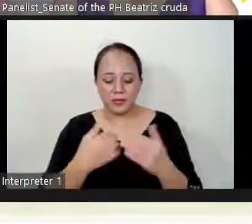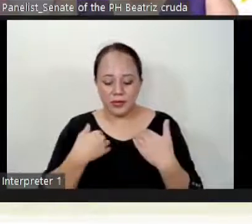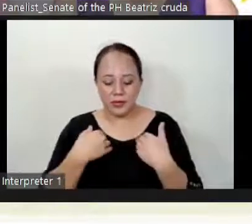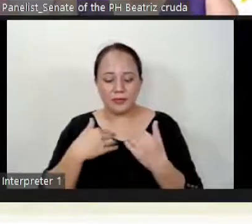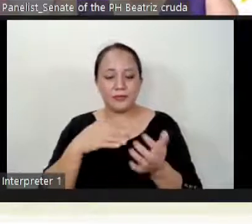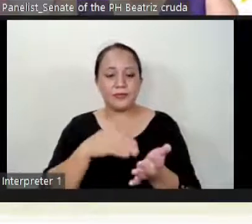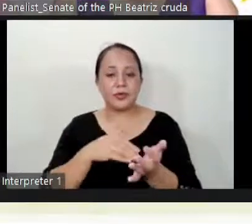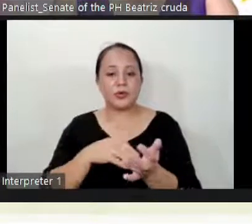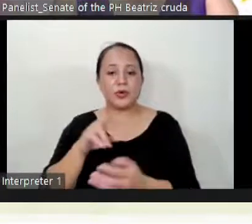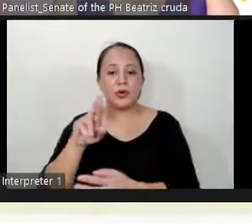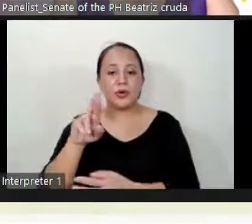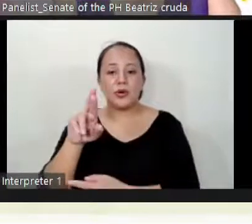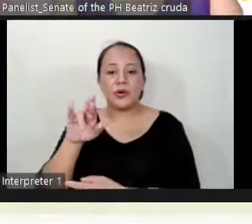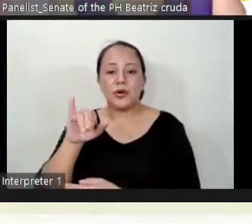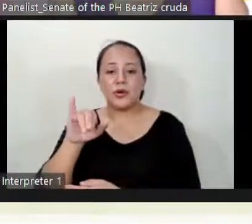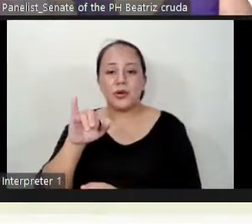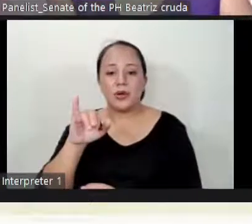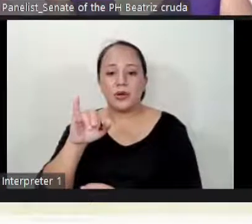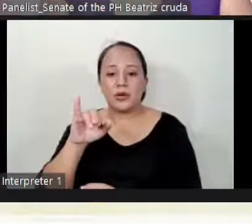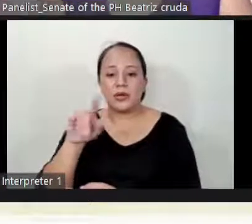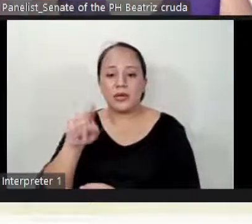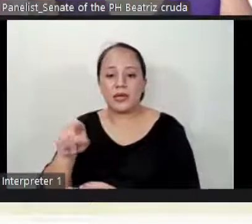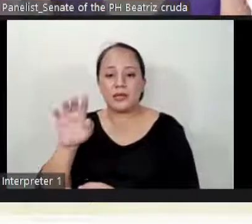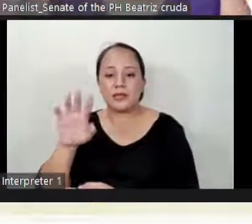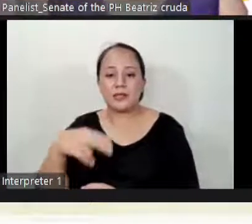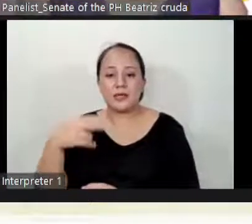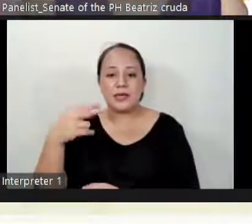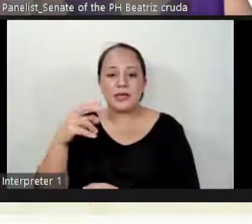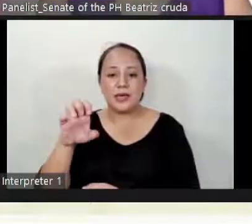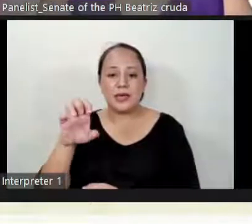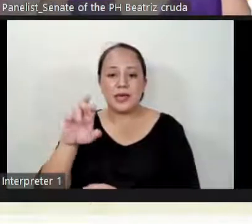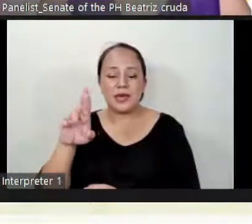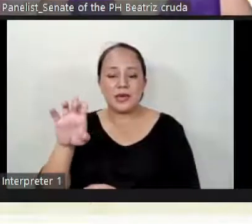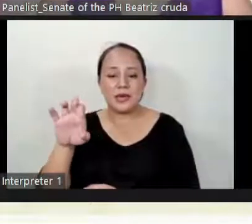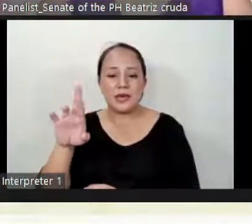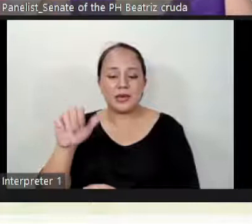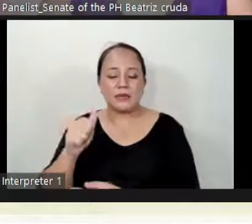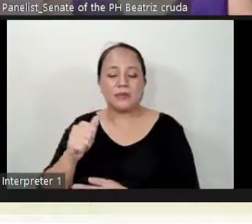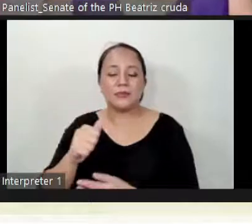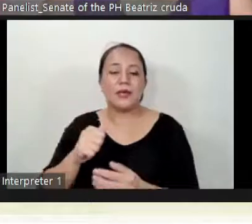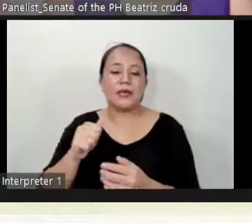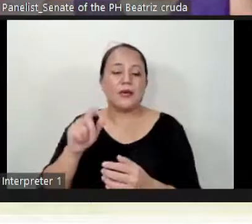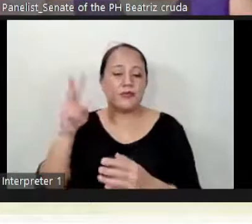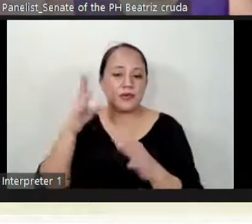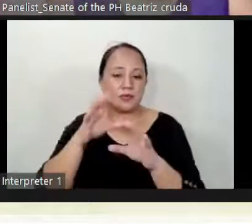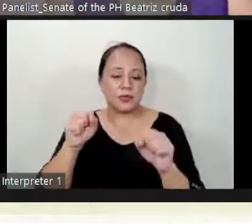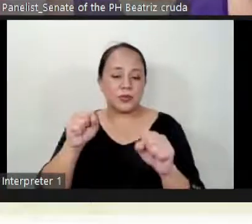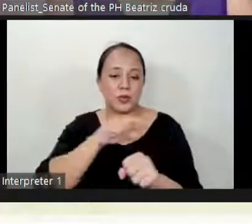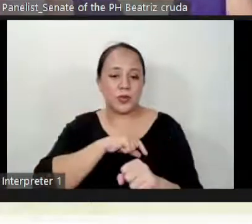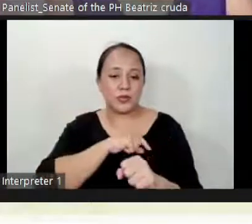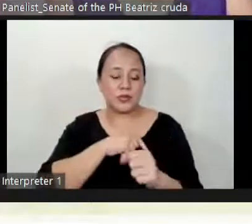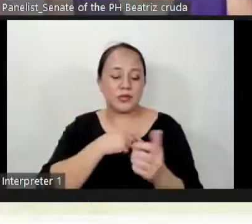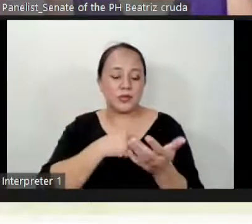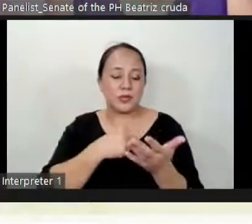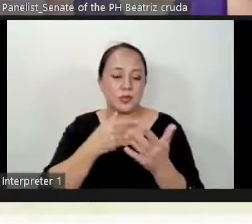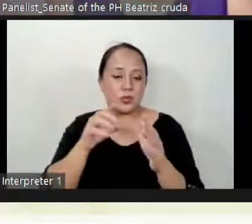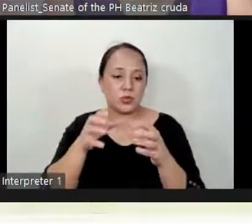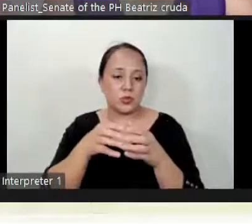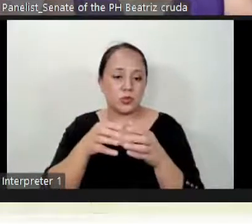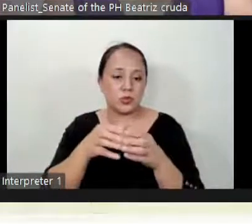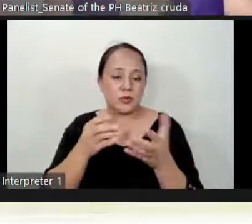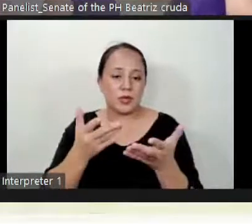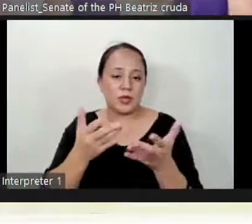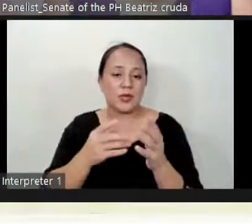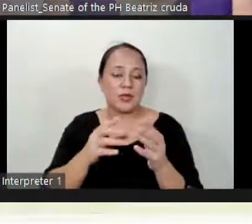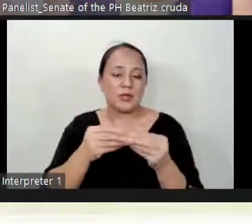Dr. Risa Mahela Herrera, Acting Vice President of PhilHealth's Quality Assurance Group, to give